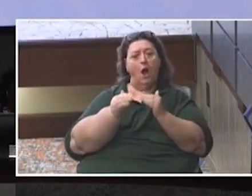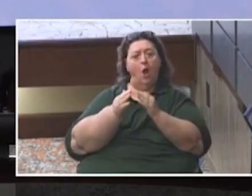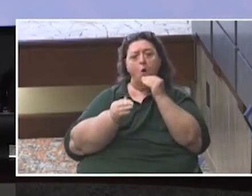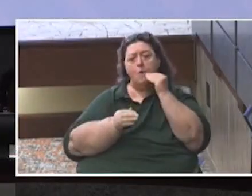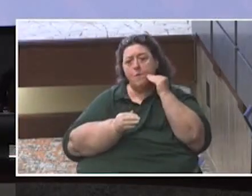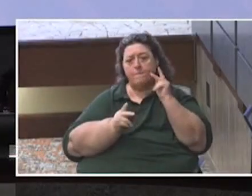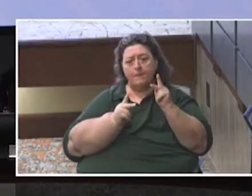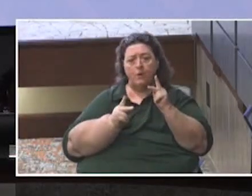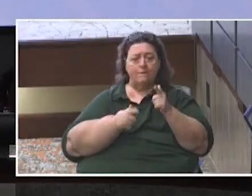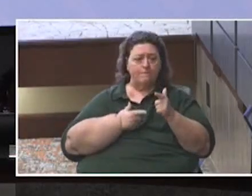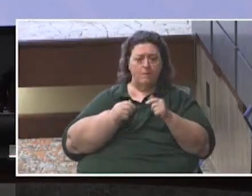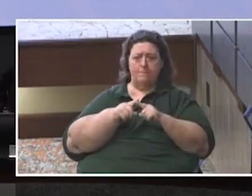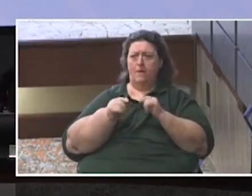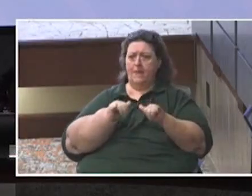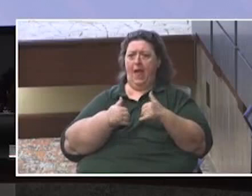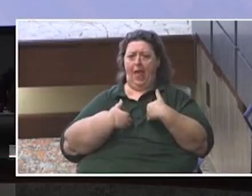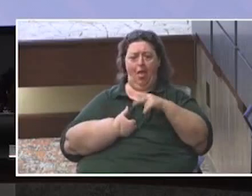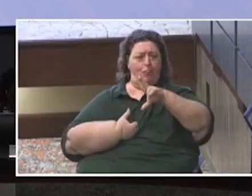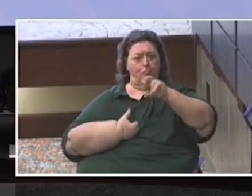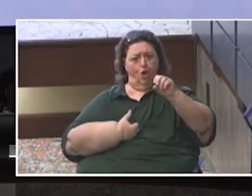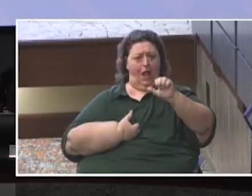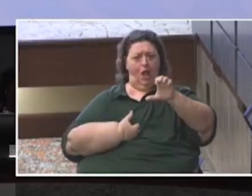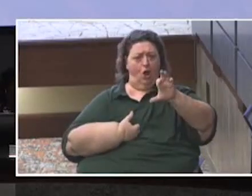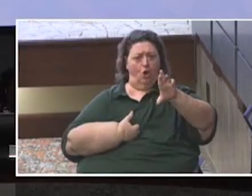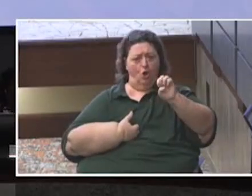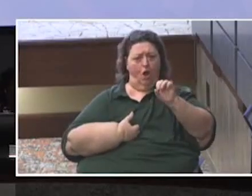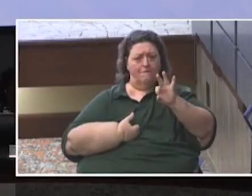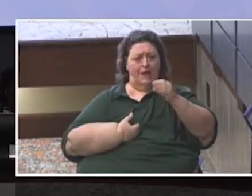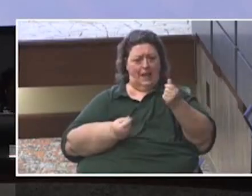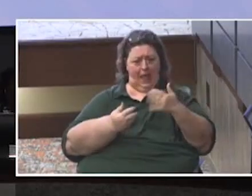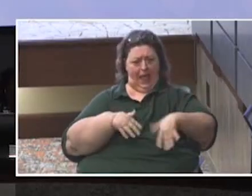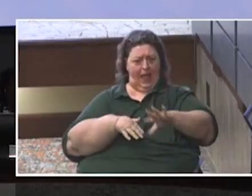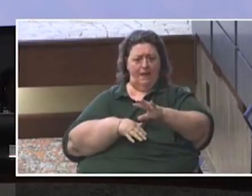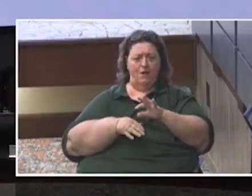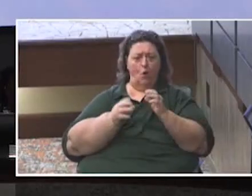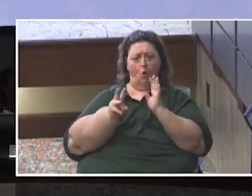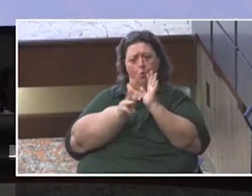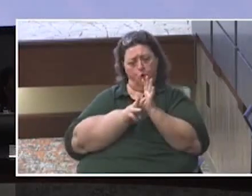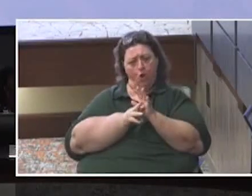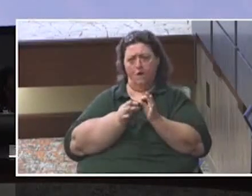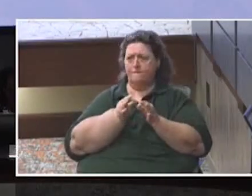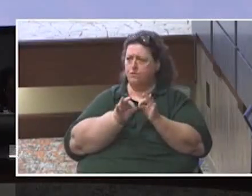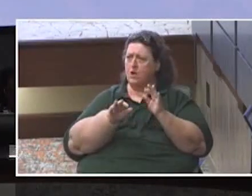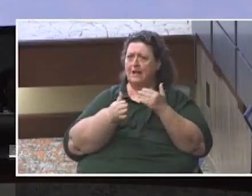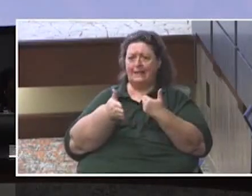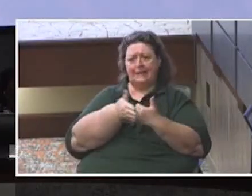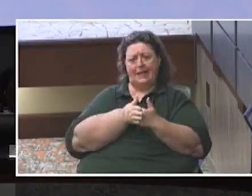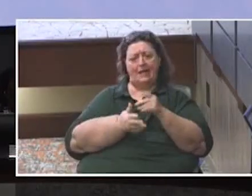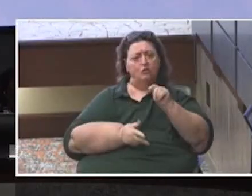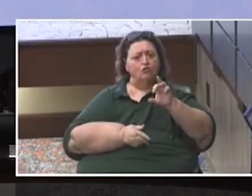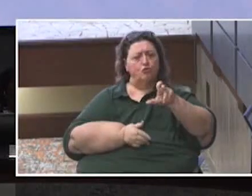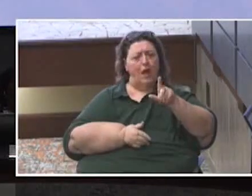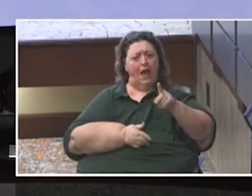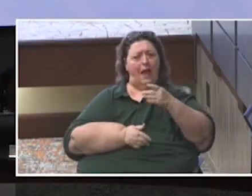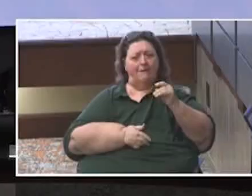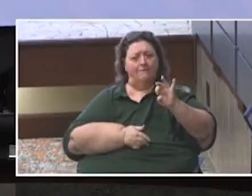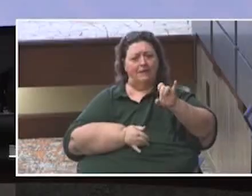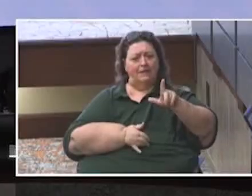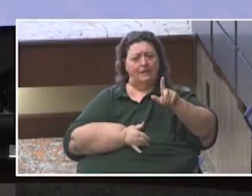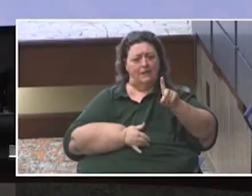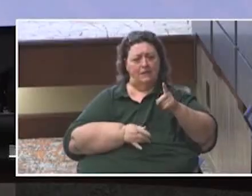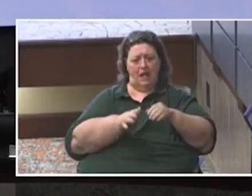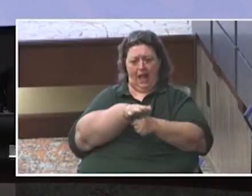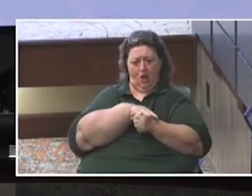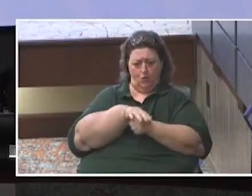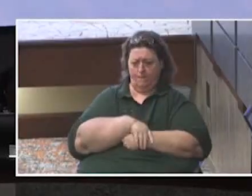the identification of 30 acres of land along Waco Creek next to the track and field complex. I mentioned the